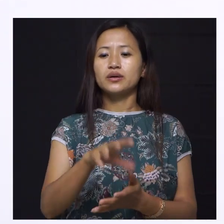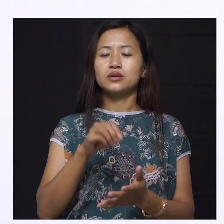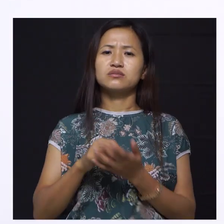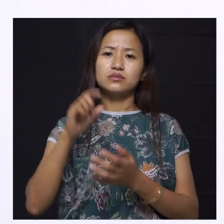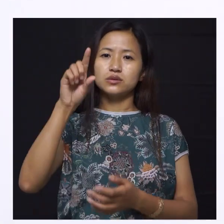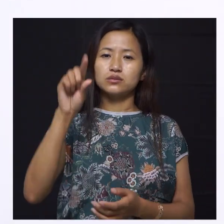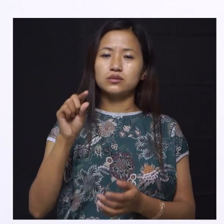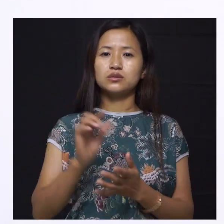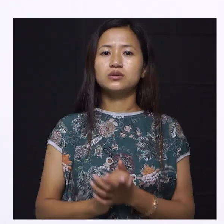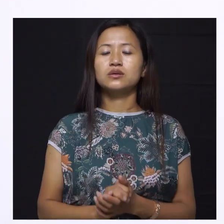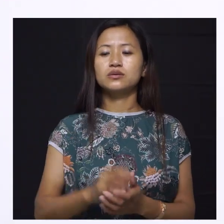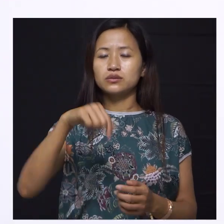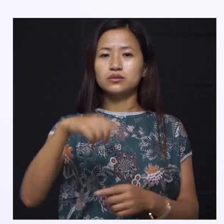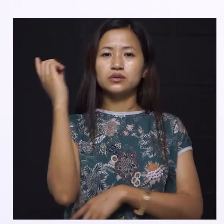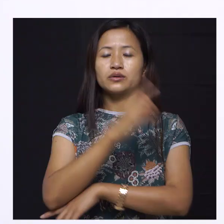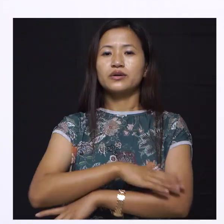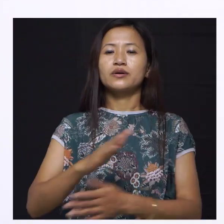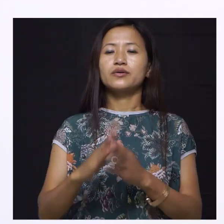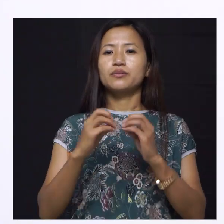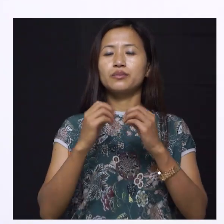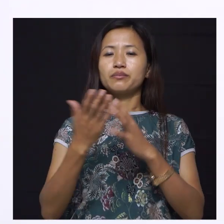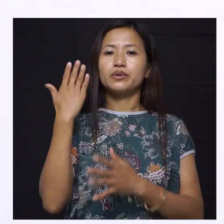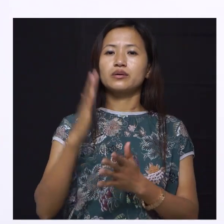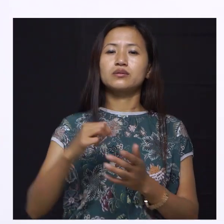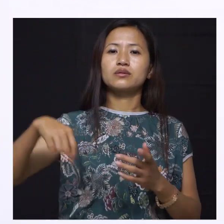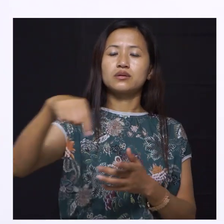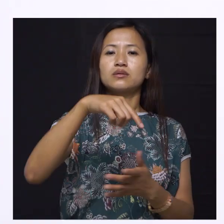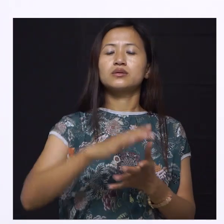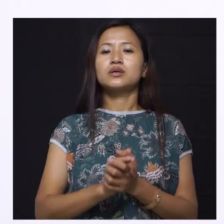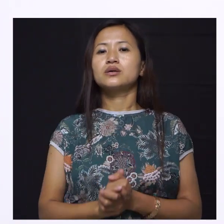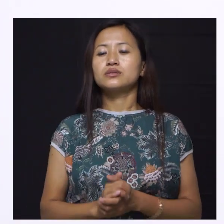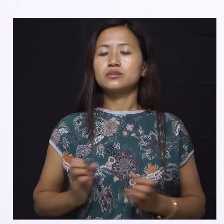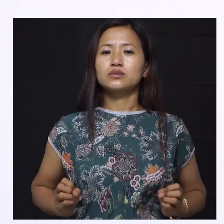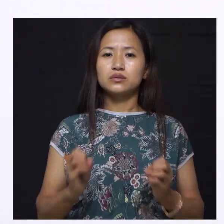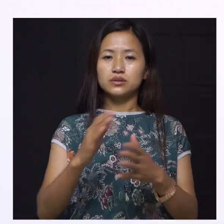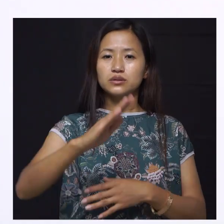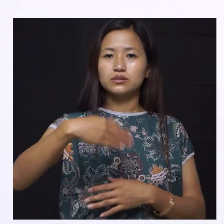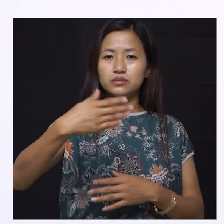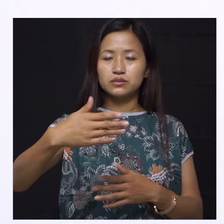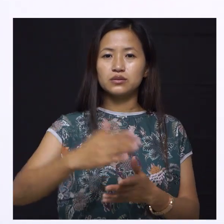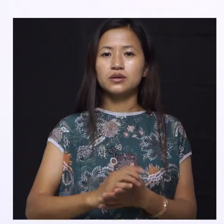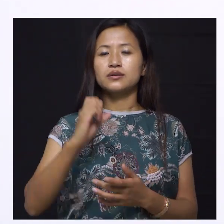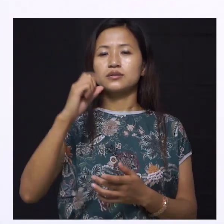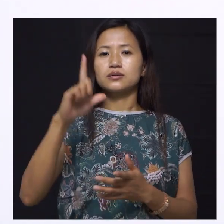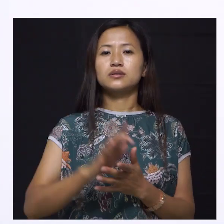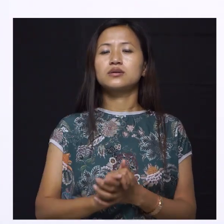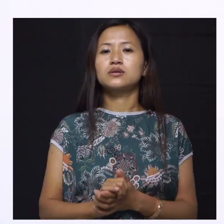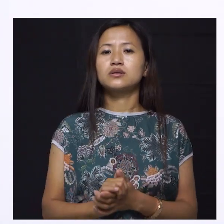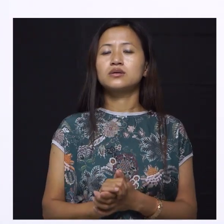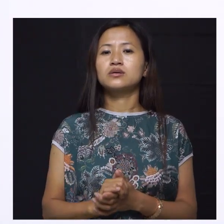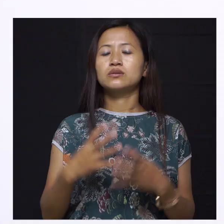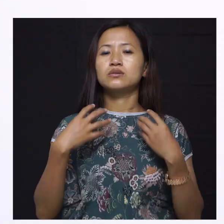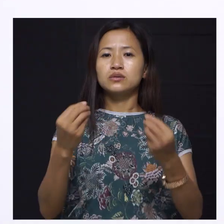okay? Today you have learned the background and the starting of the story. We will continue with the story in the next class. I